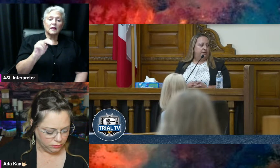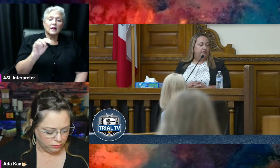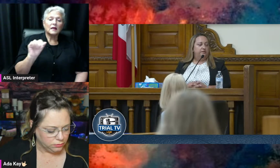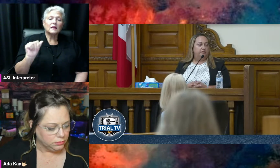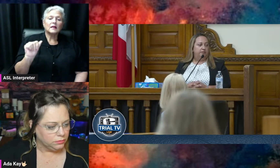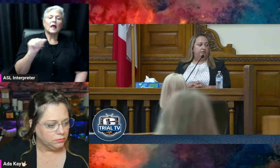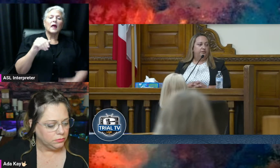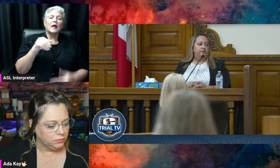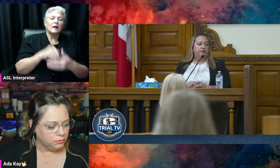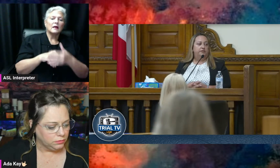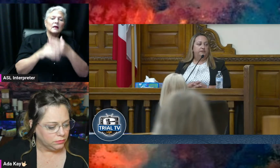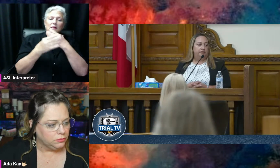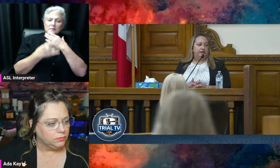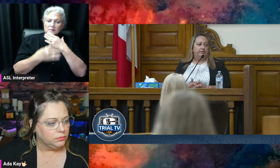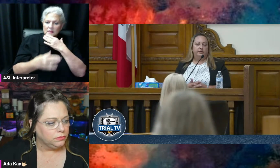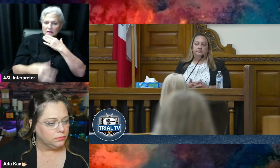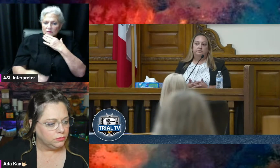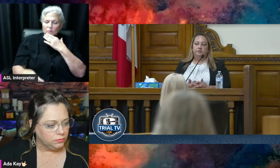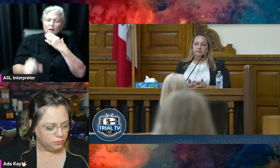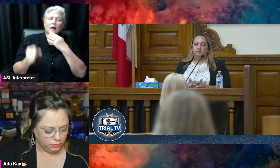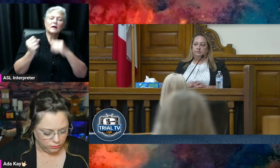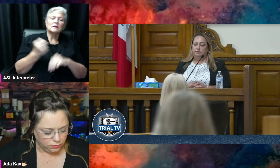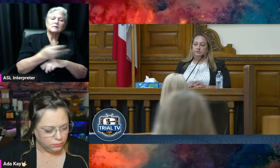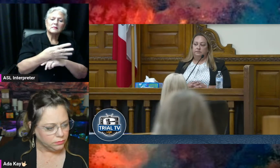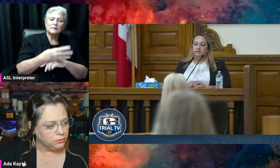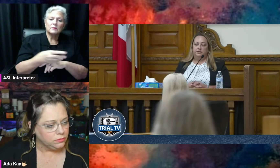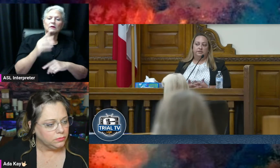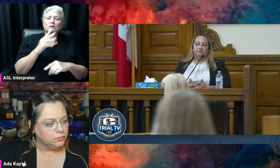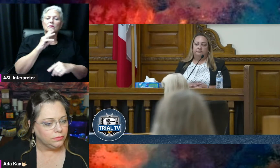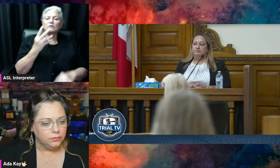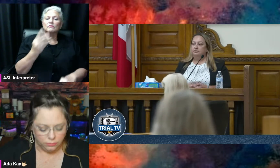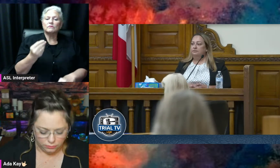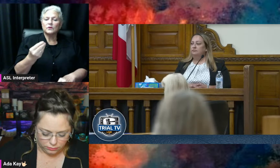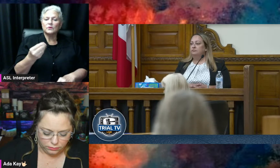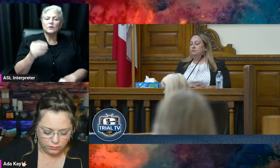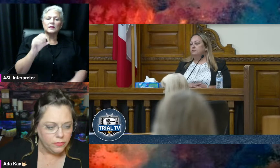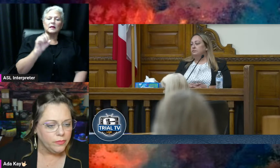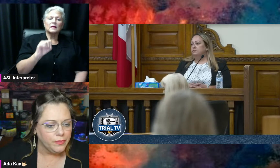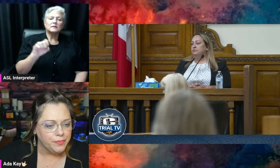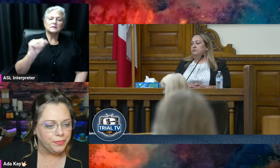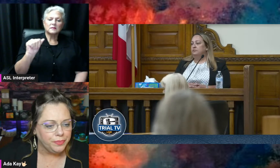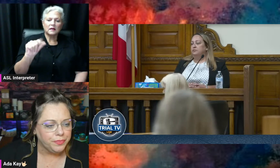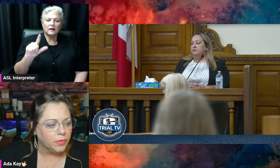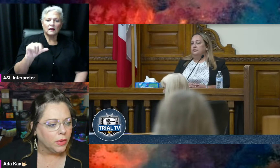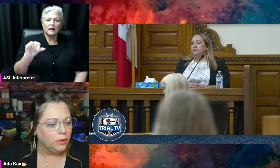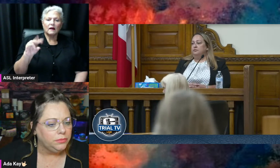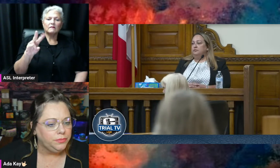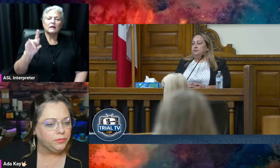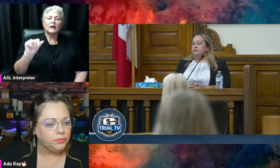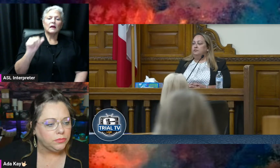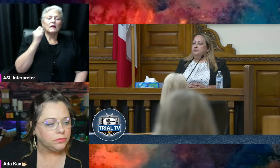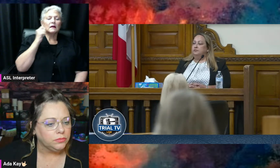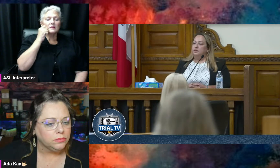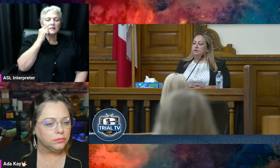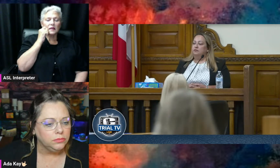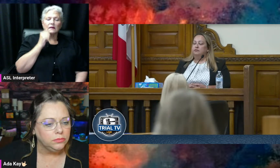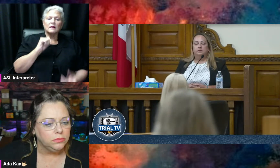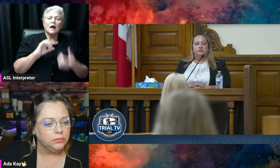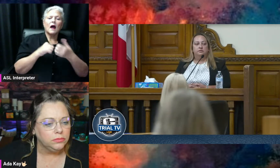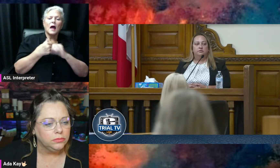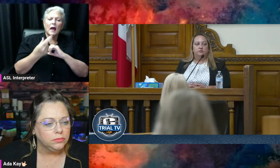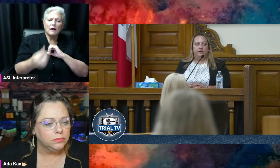in blood, seminal fluid, saliva, skin. How do you examine items for